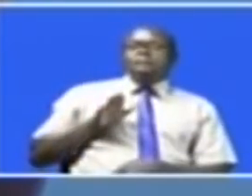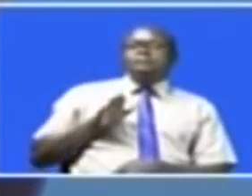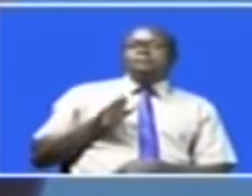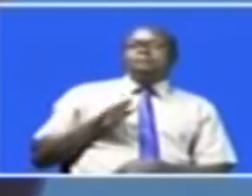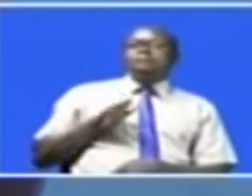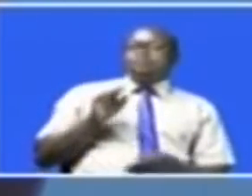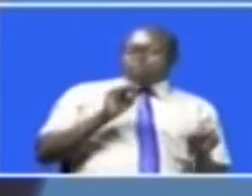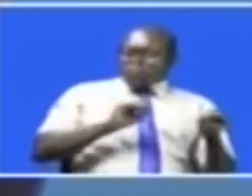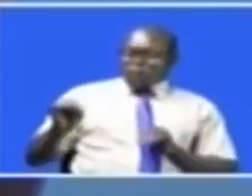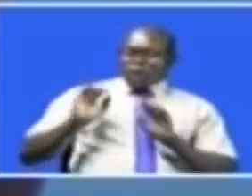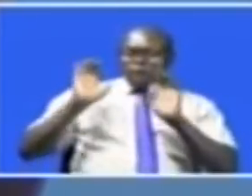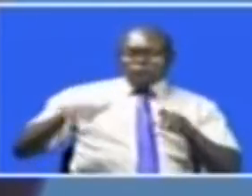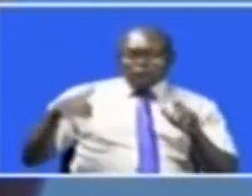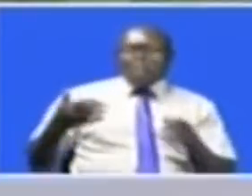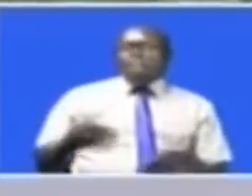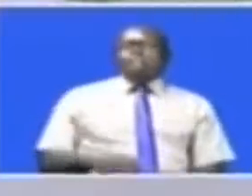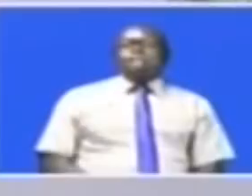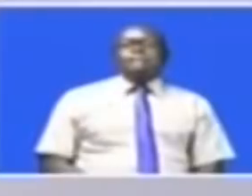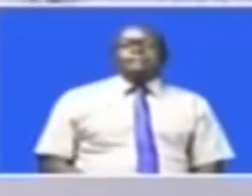fishing for farming and pottery.